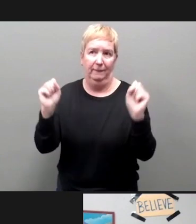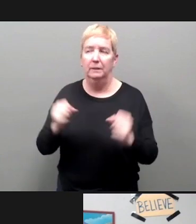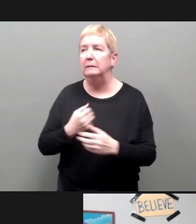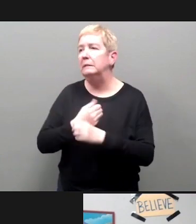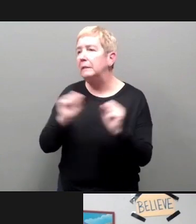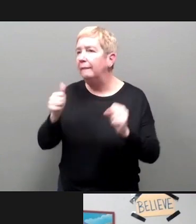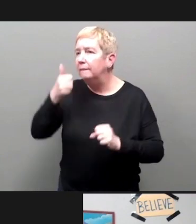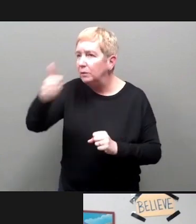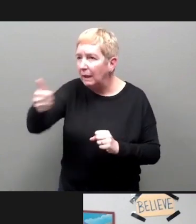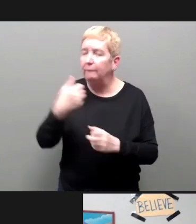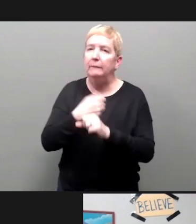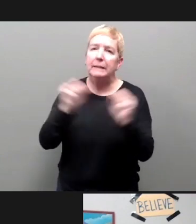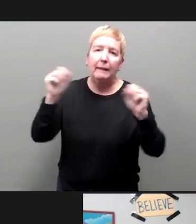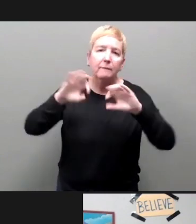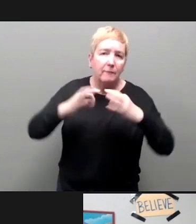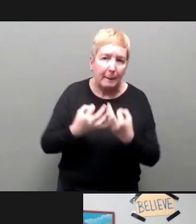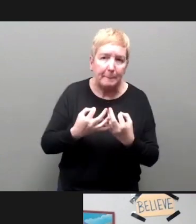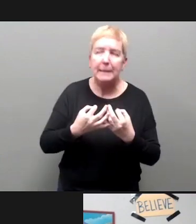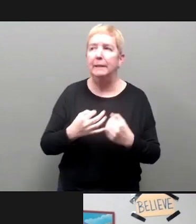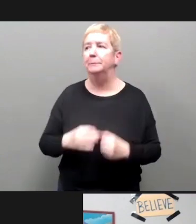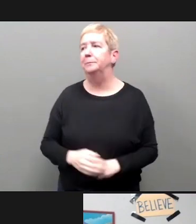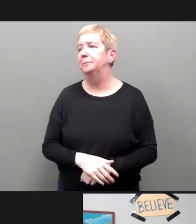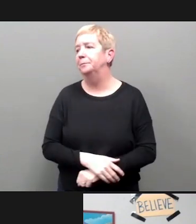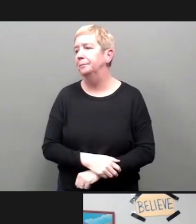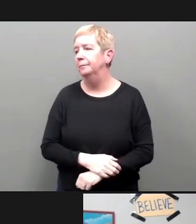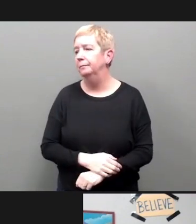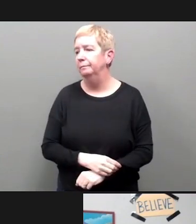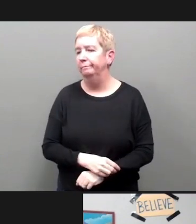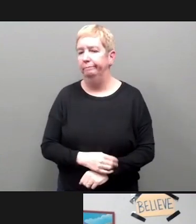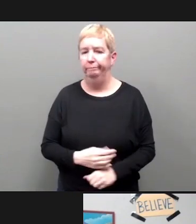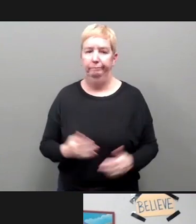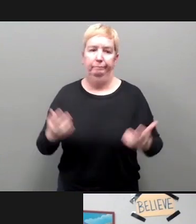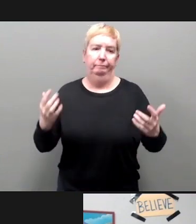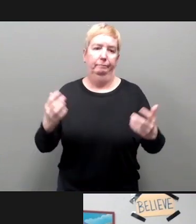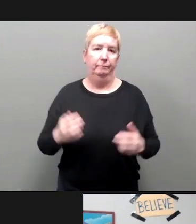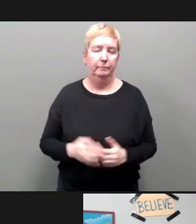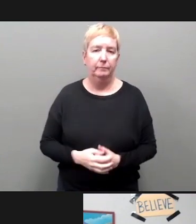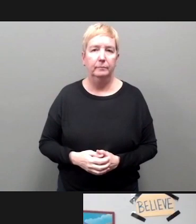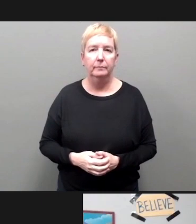safe. Hopefully people out there, hopefully like, I don't know what,